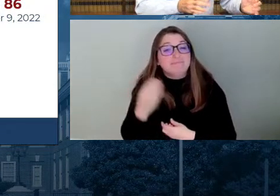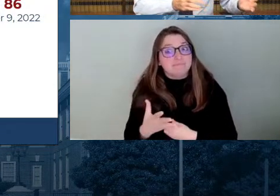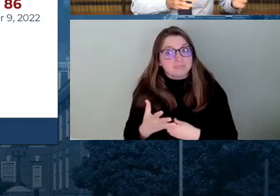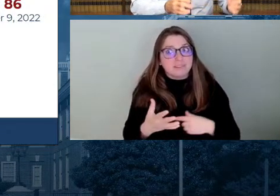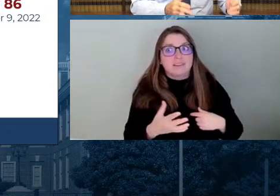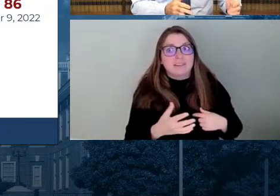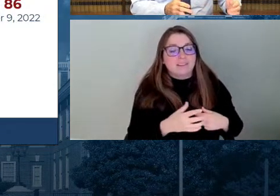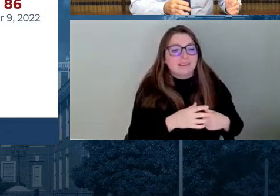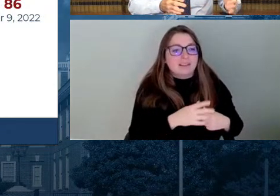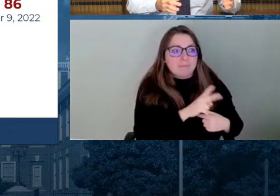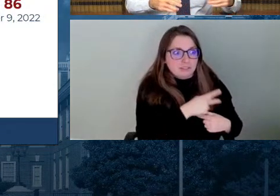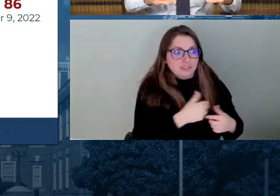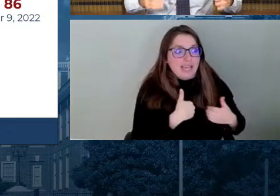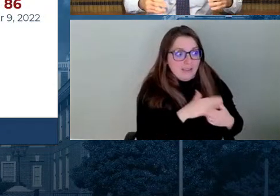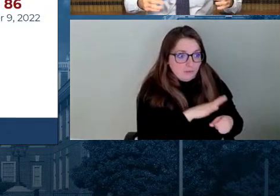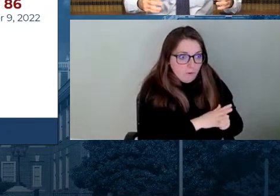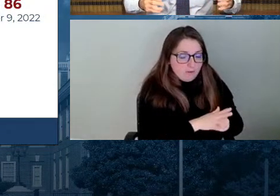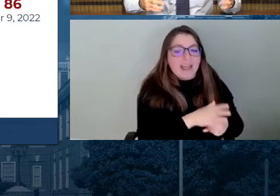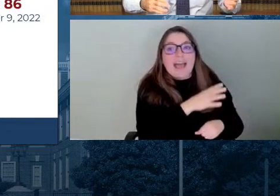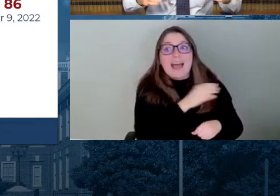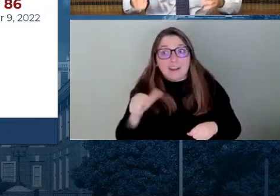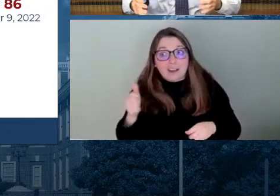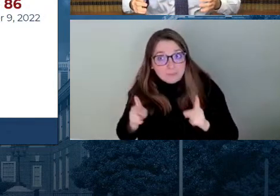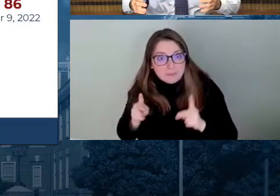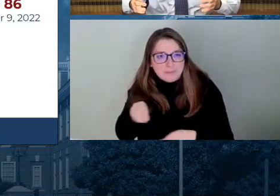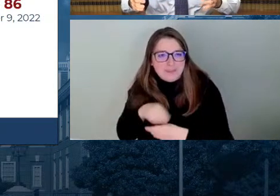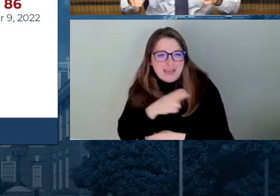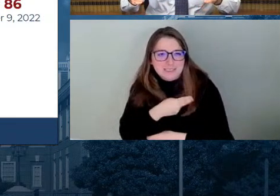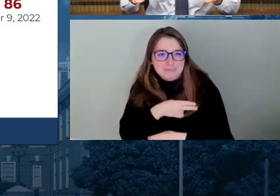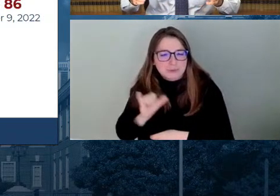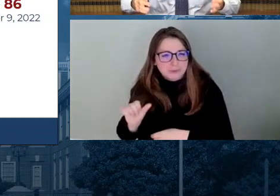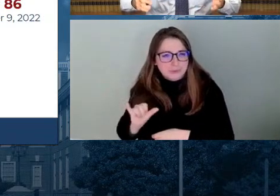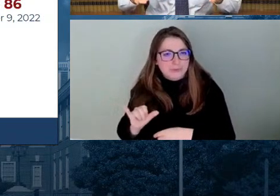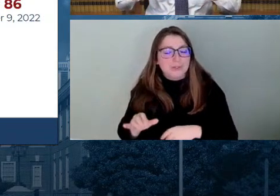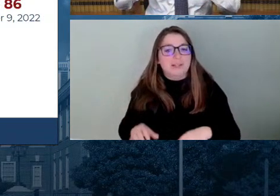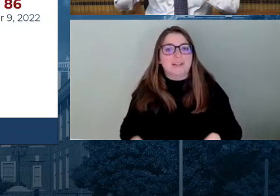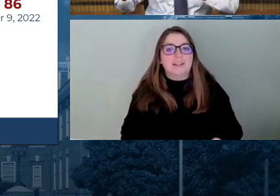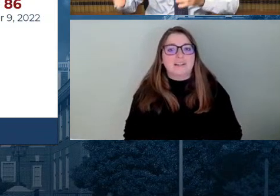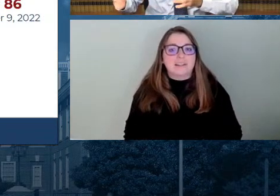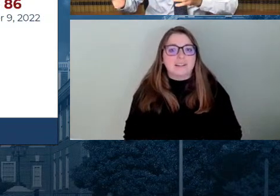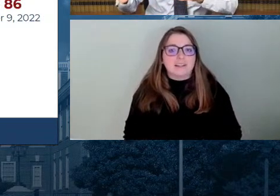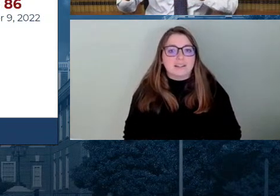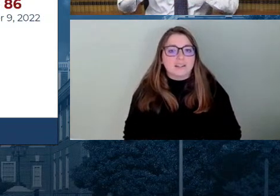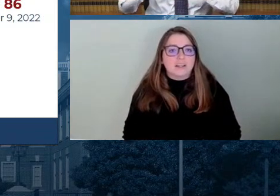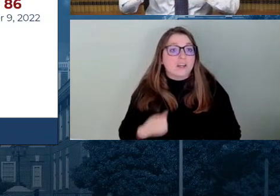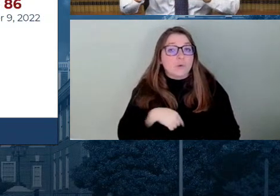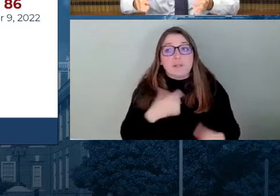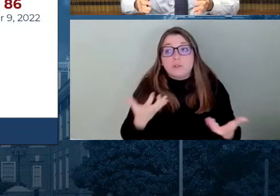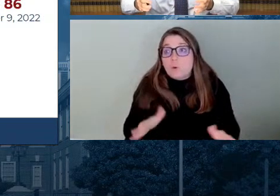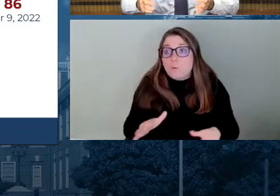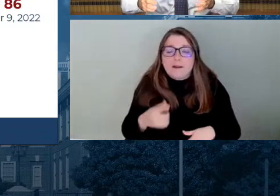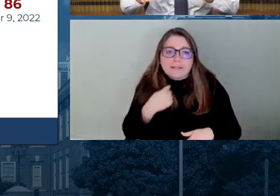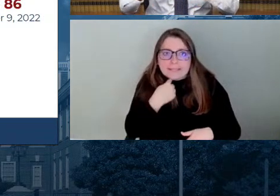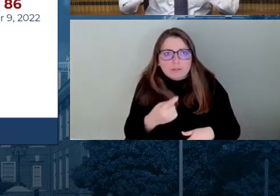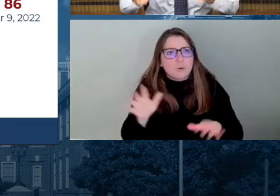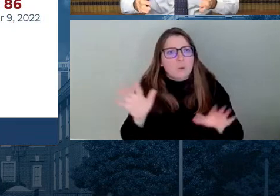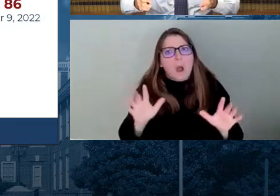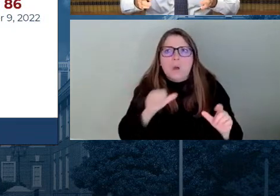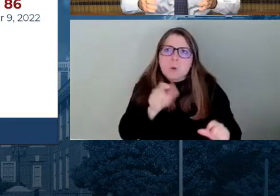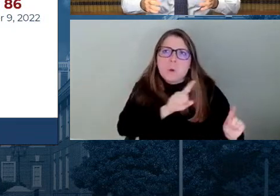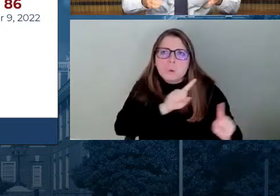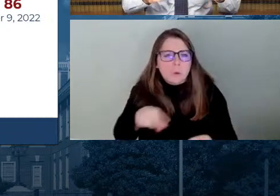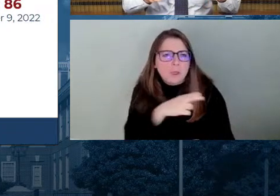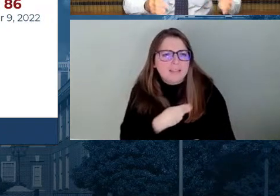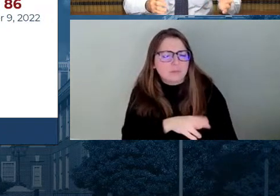hospitals. Secondly, that the messaging isn't don't go to the hospital, is not to tell you not to go to the hospital. If you need to be there, you